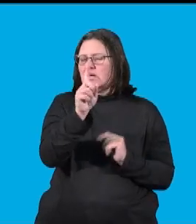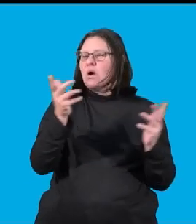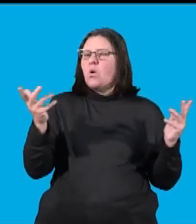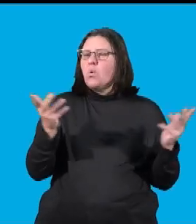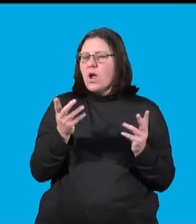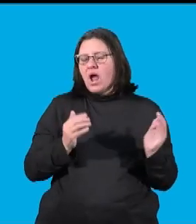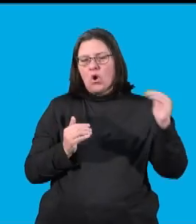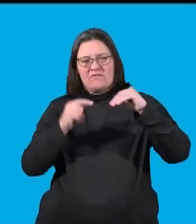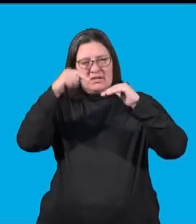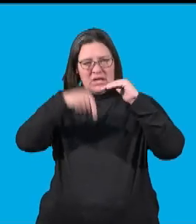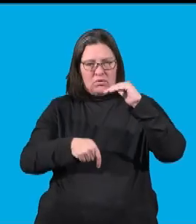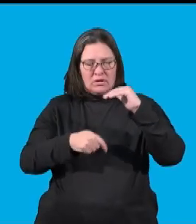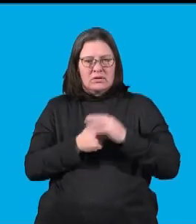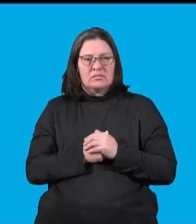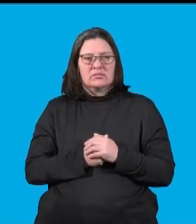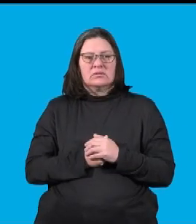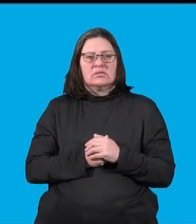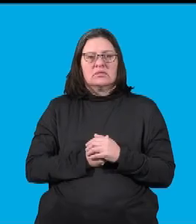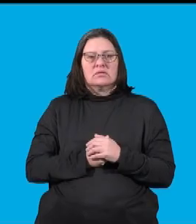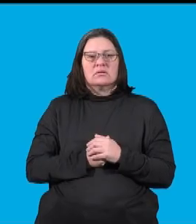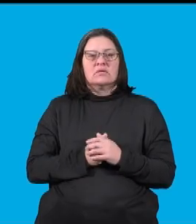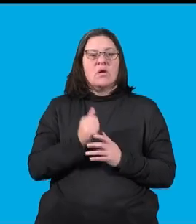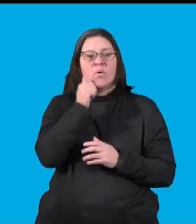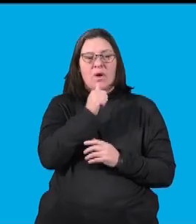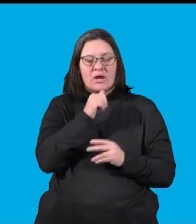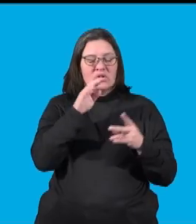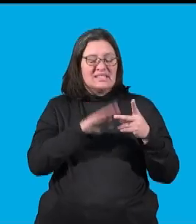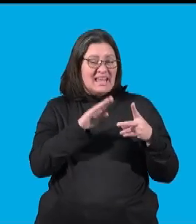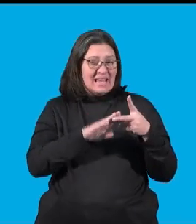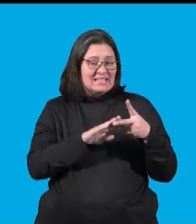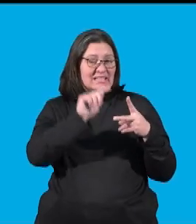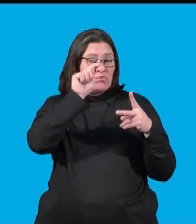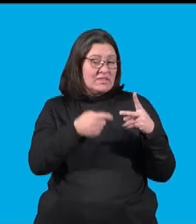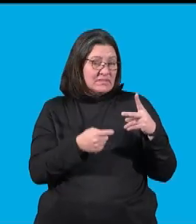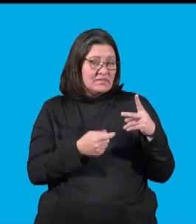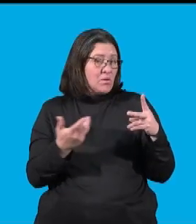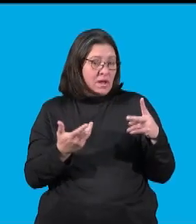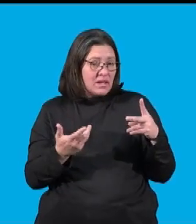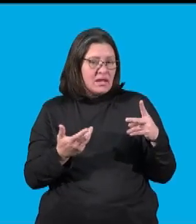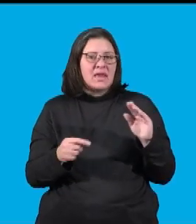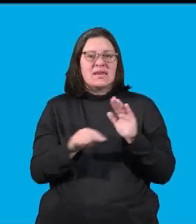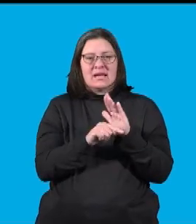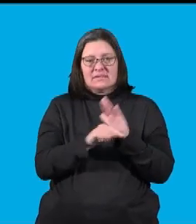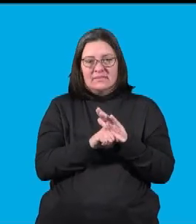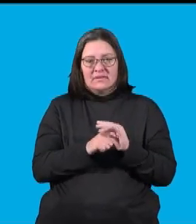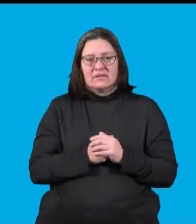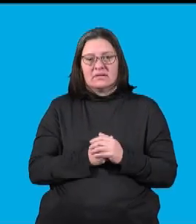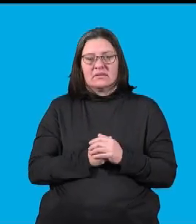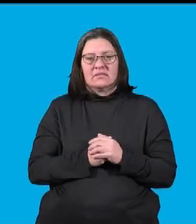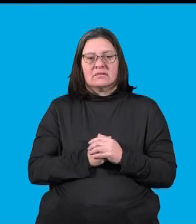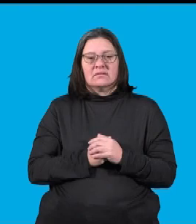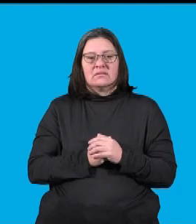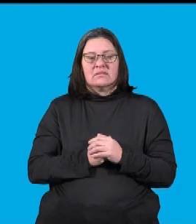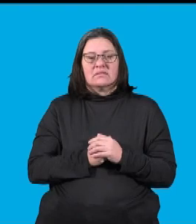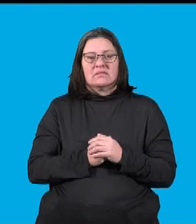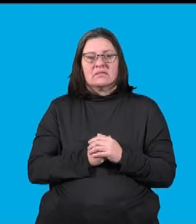point there? Where is the graph concave down? So the graph is concave down when your second derivative is